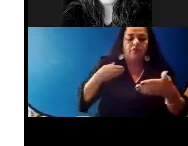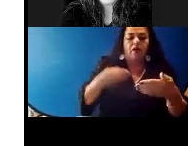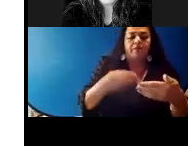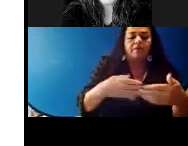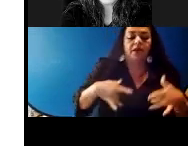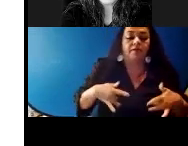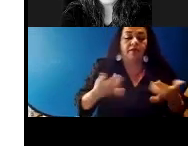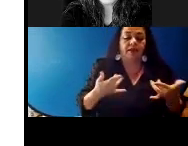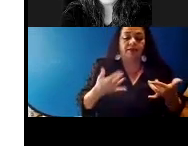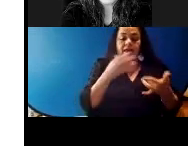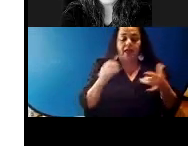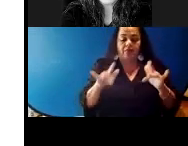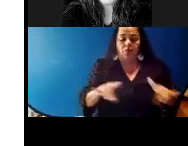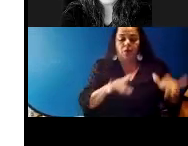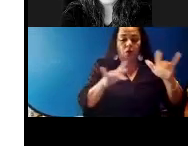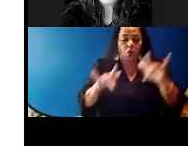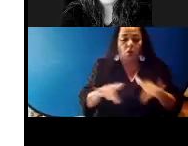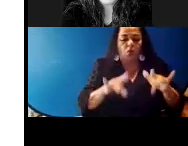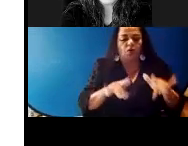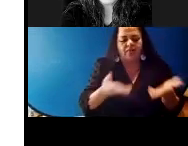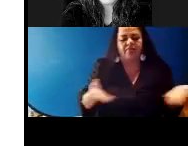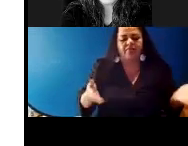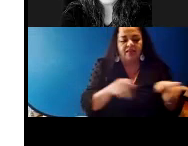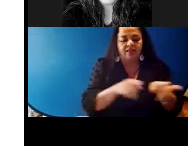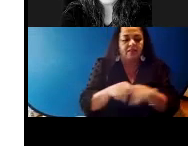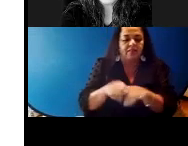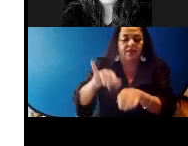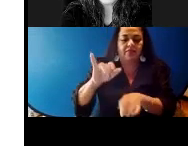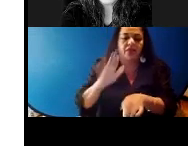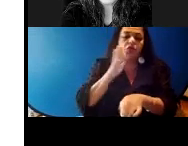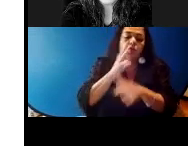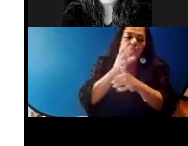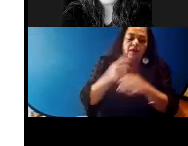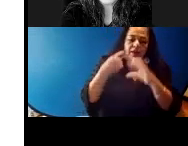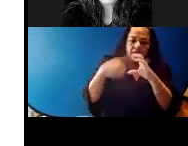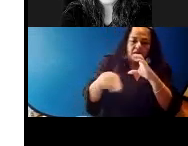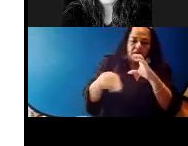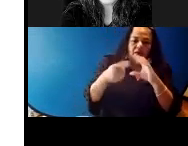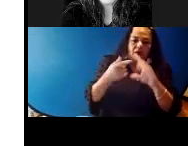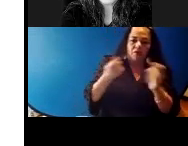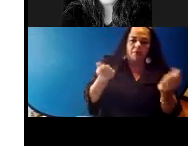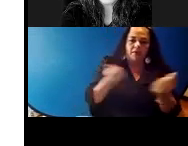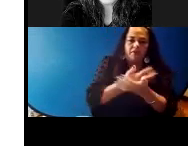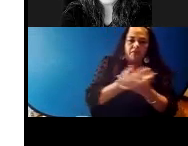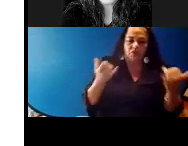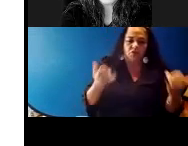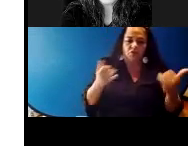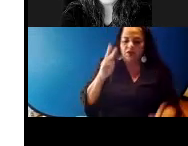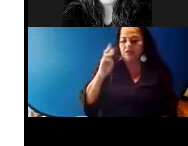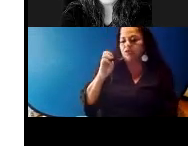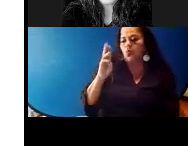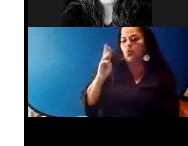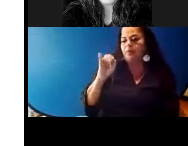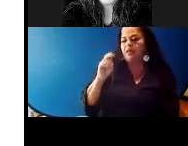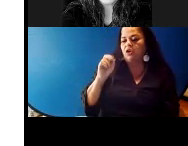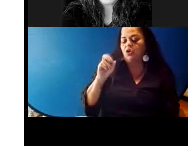as the recordings and things like that. You will get an email with everything from today's webinar, but if you wanted to see anything from a past